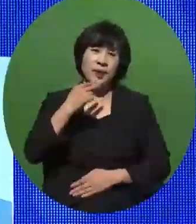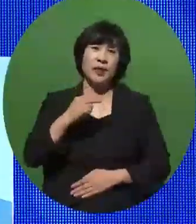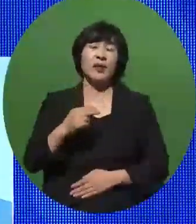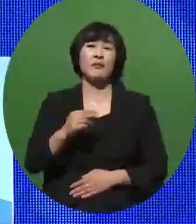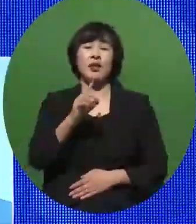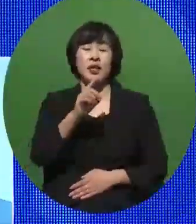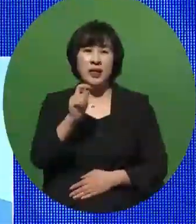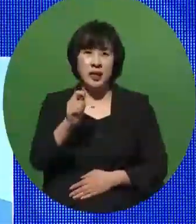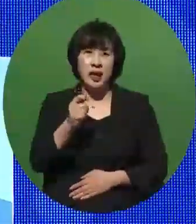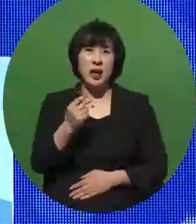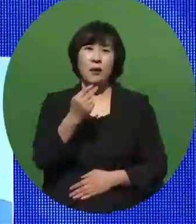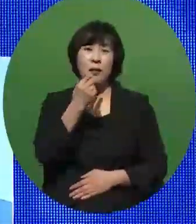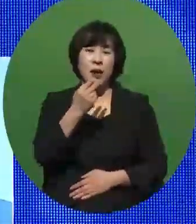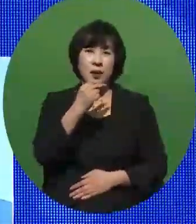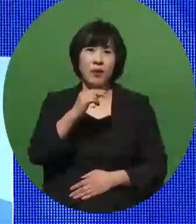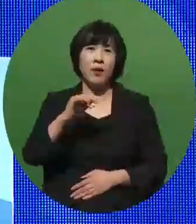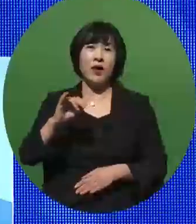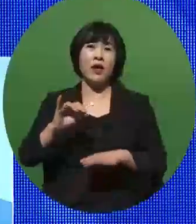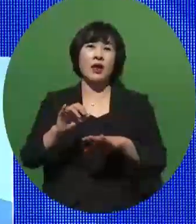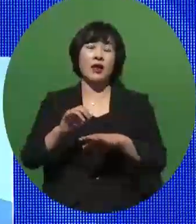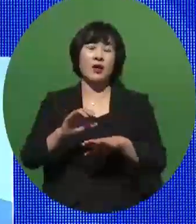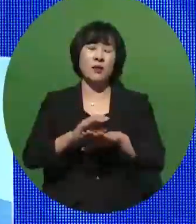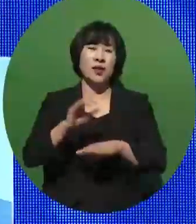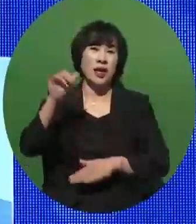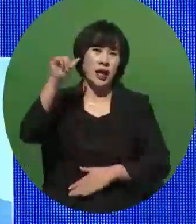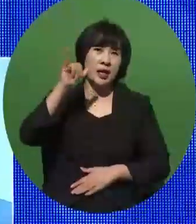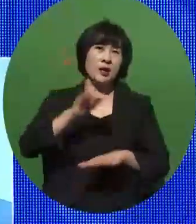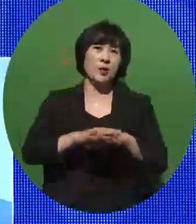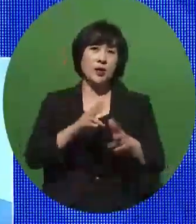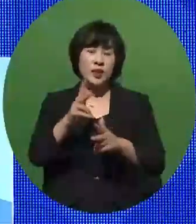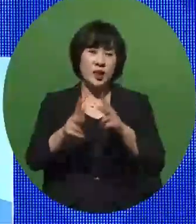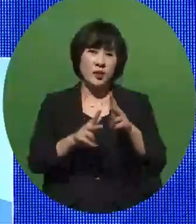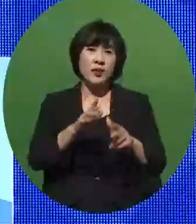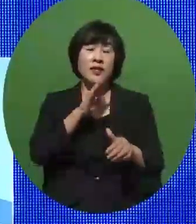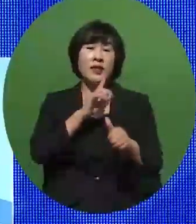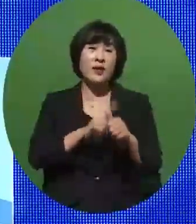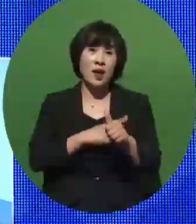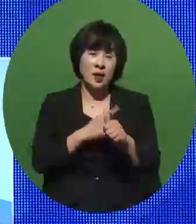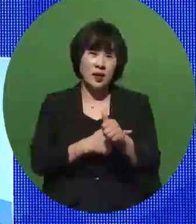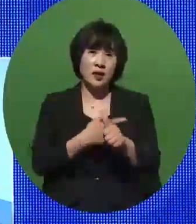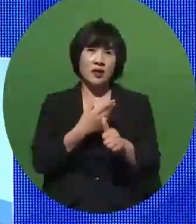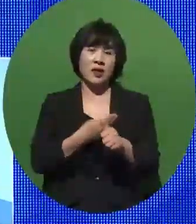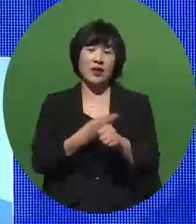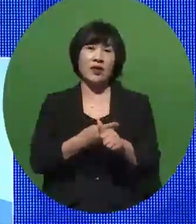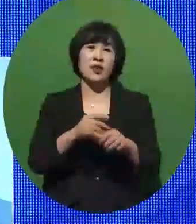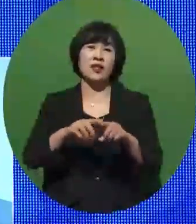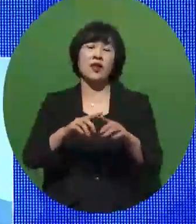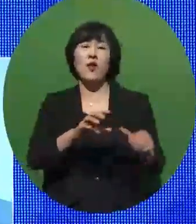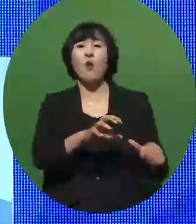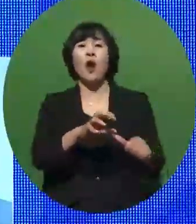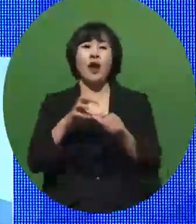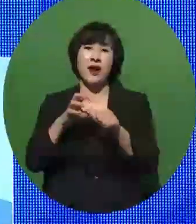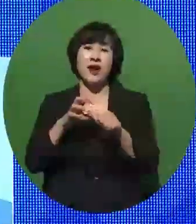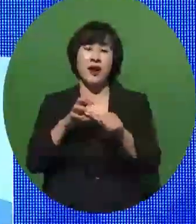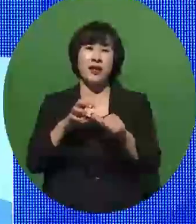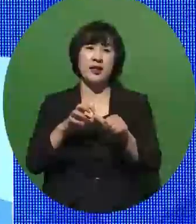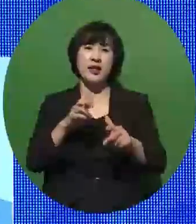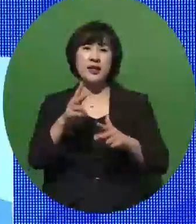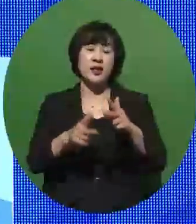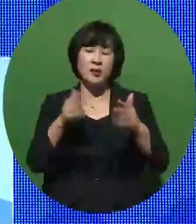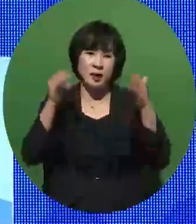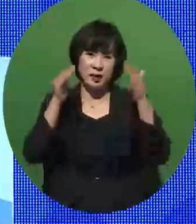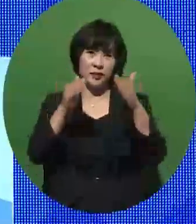overcoming economic climate crisis. In addition, we will open up an era of true freedom and happiness by developing